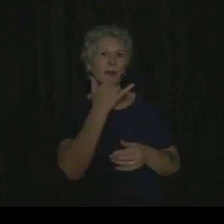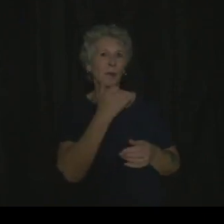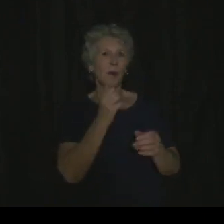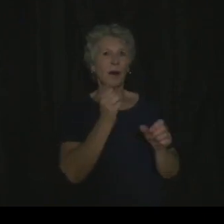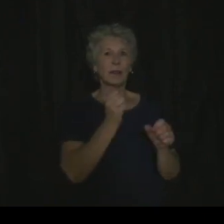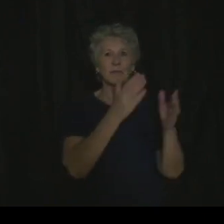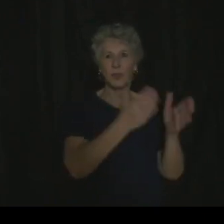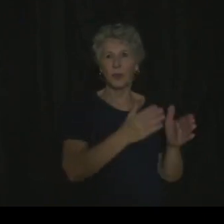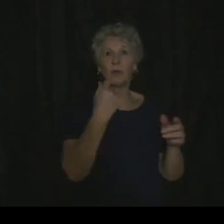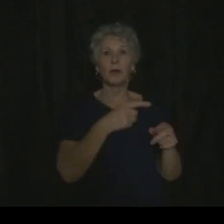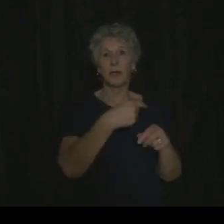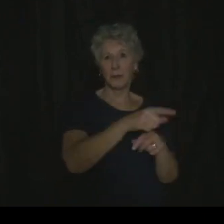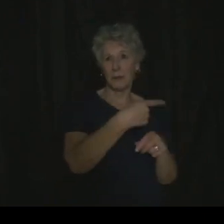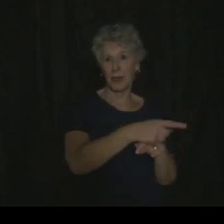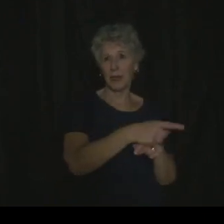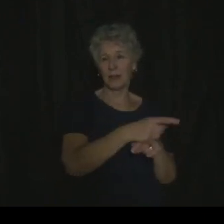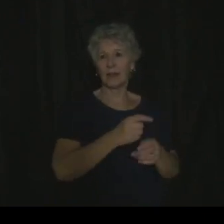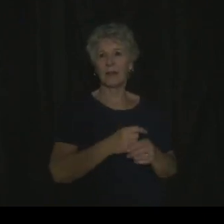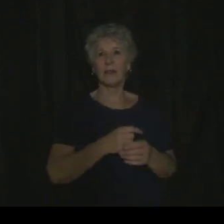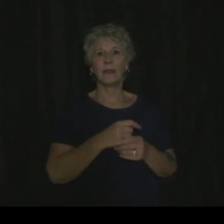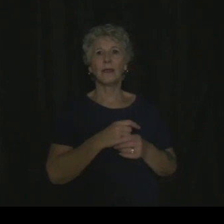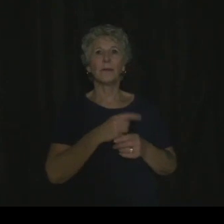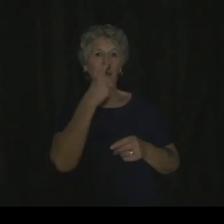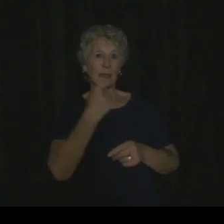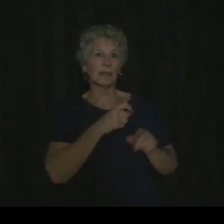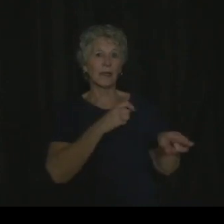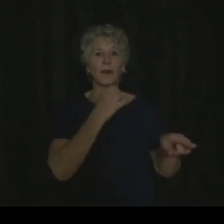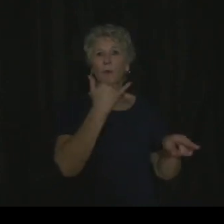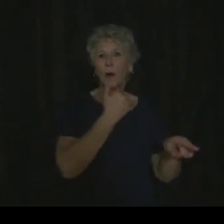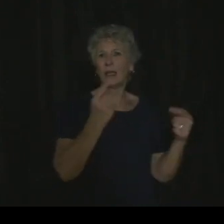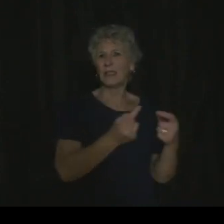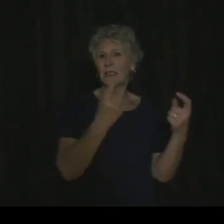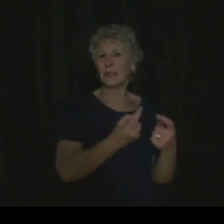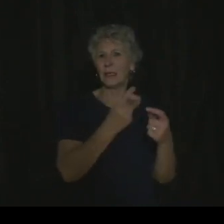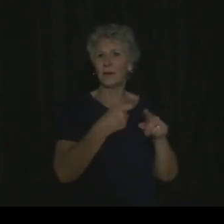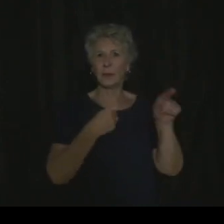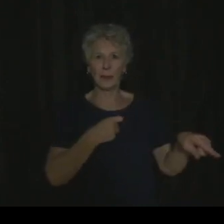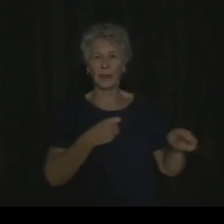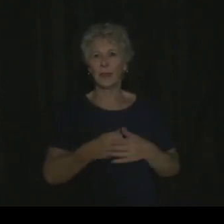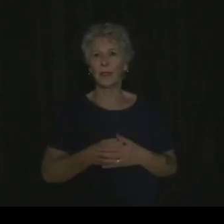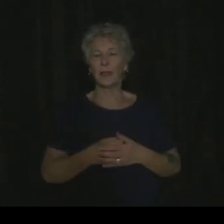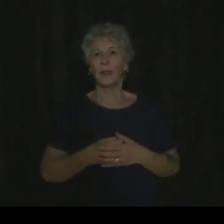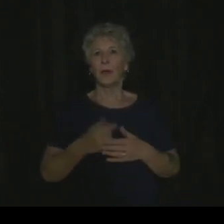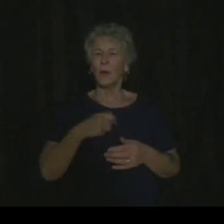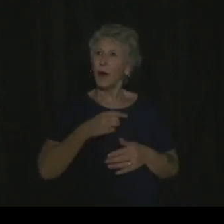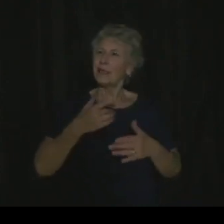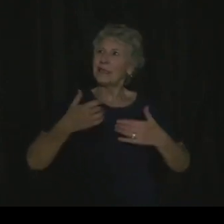be paid back the wrong he does. And so I think you can all admit, we all have a sense